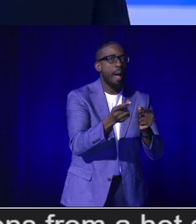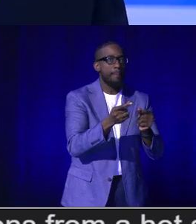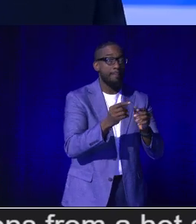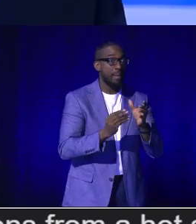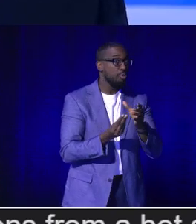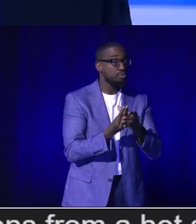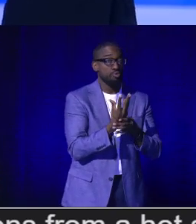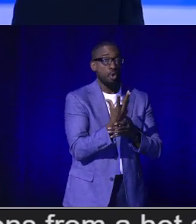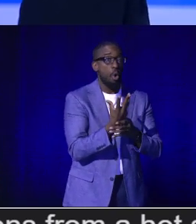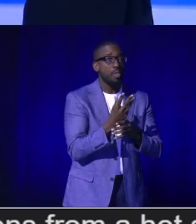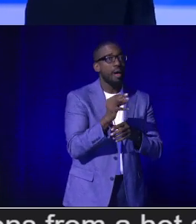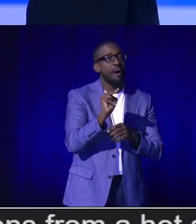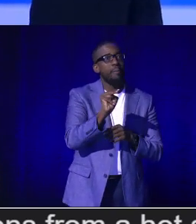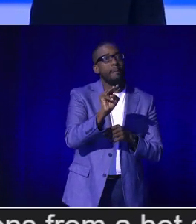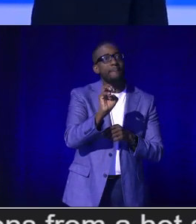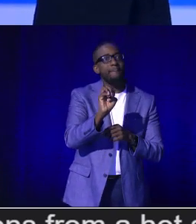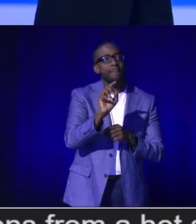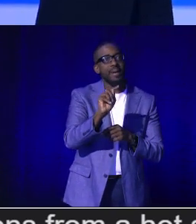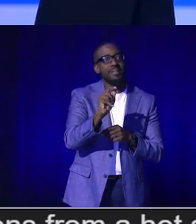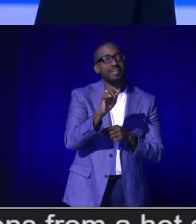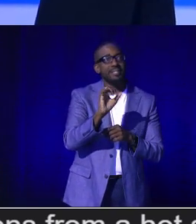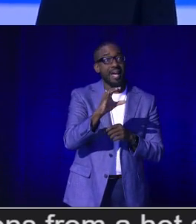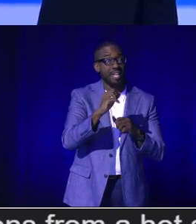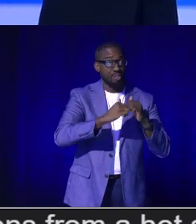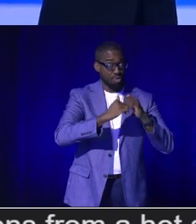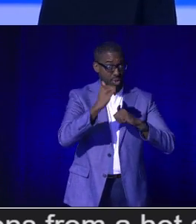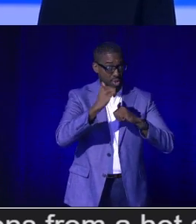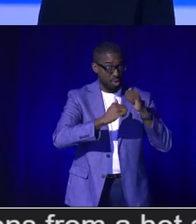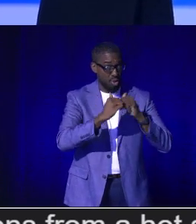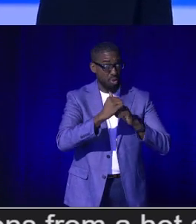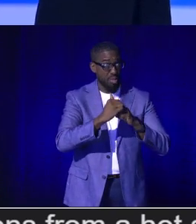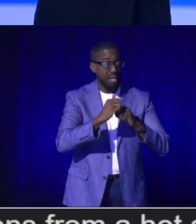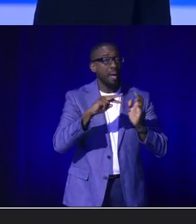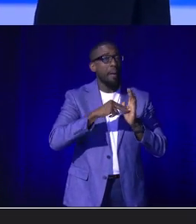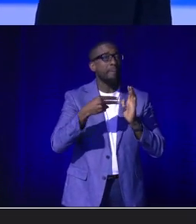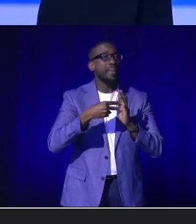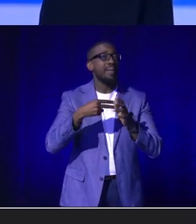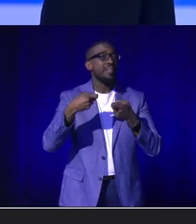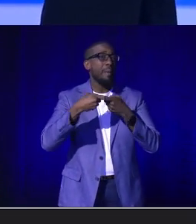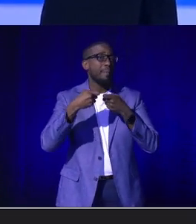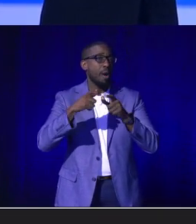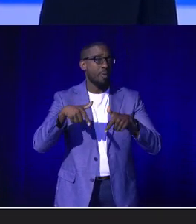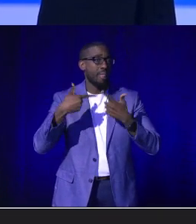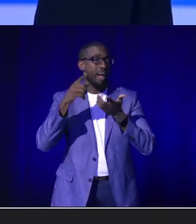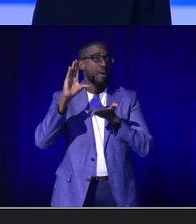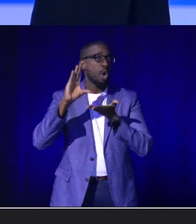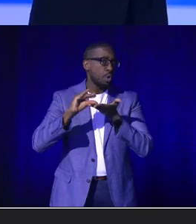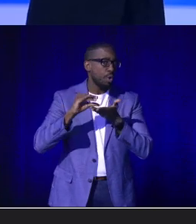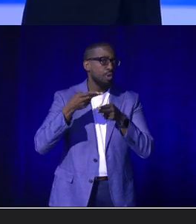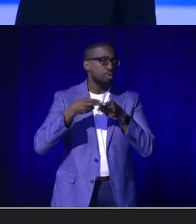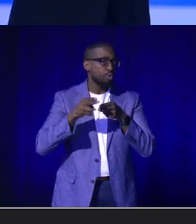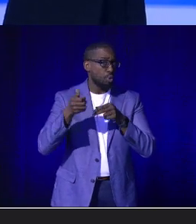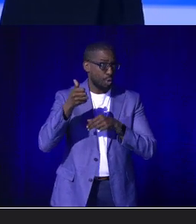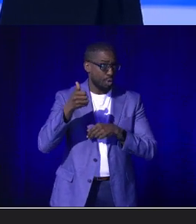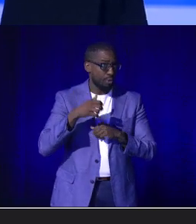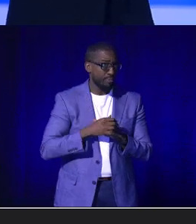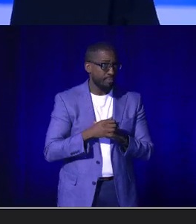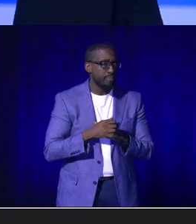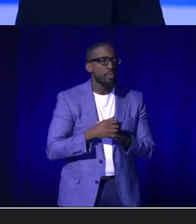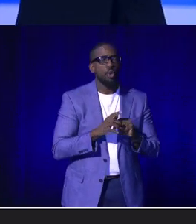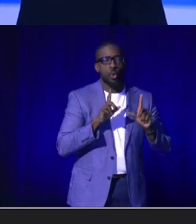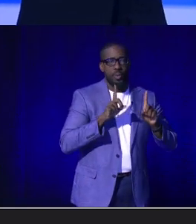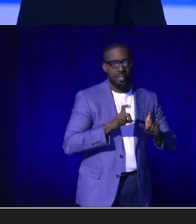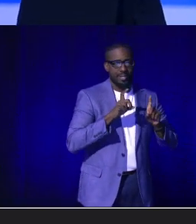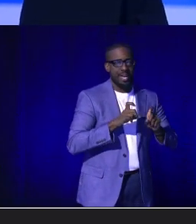can short the battery internally. And so to test this phenomenon, I collaborated with